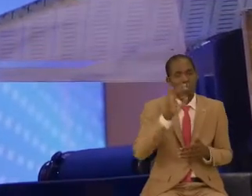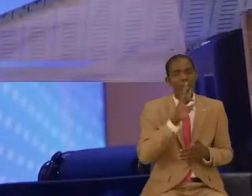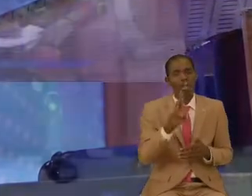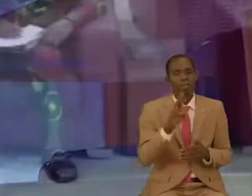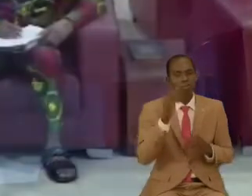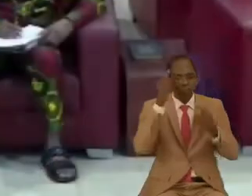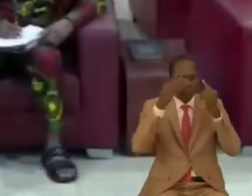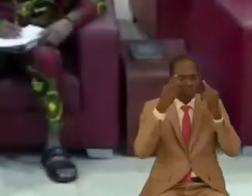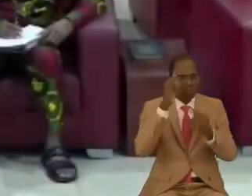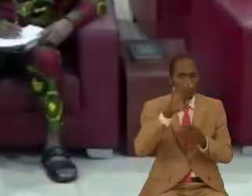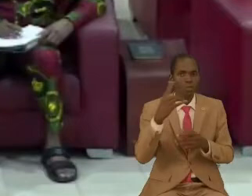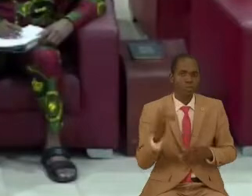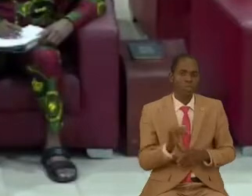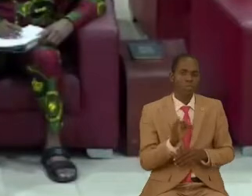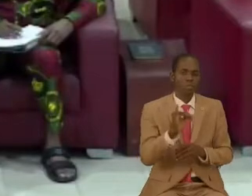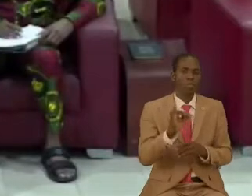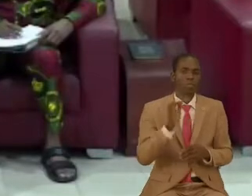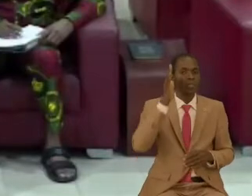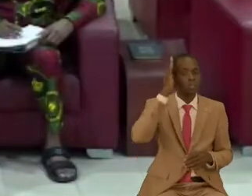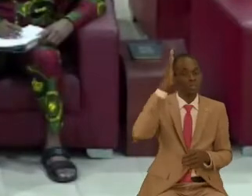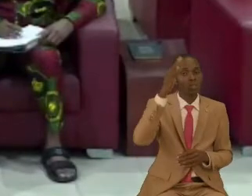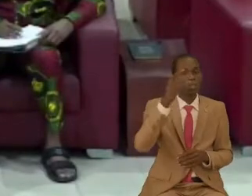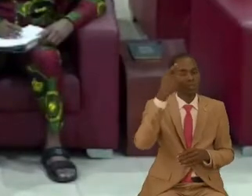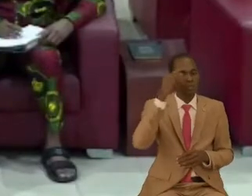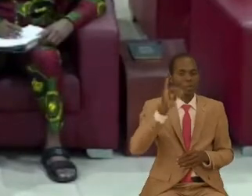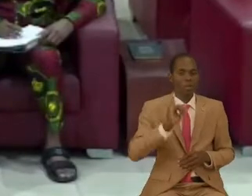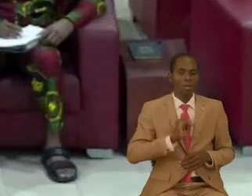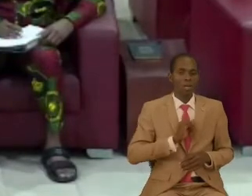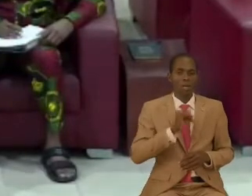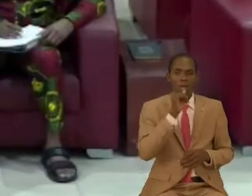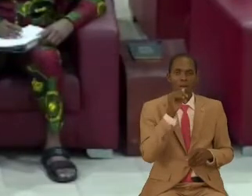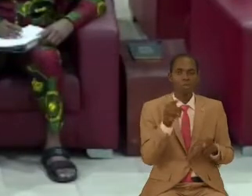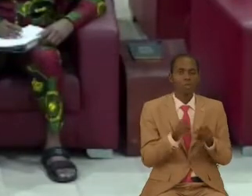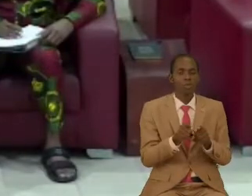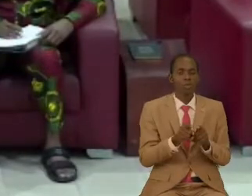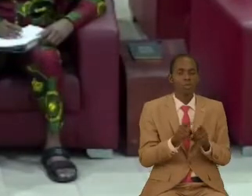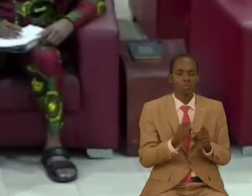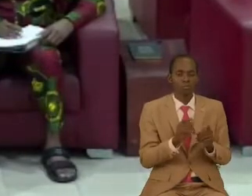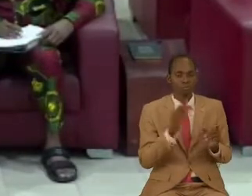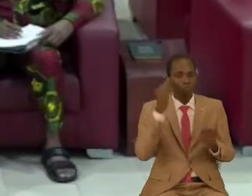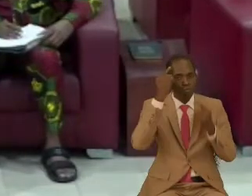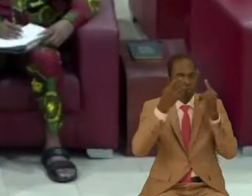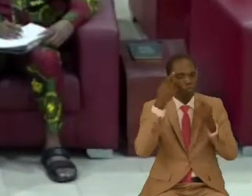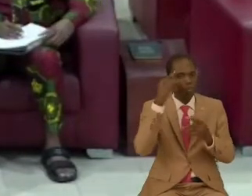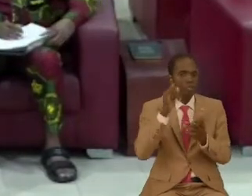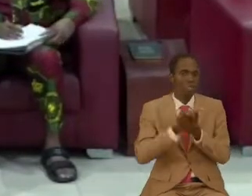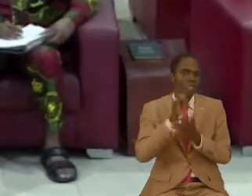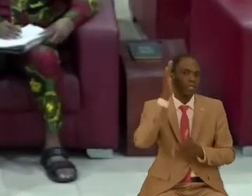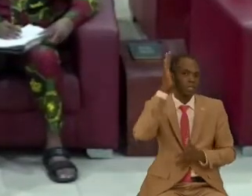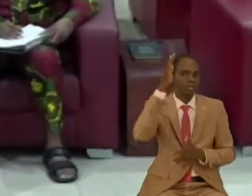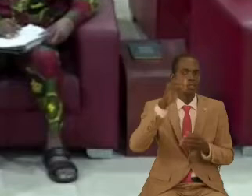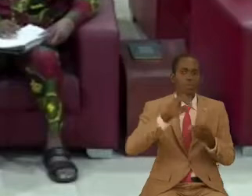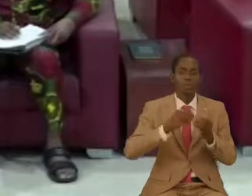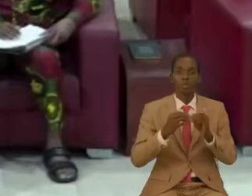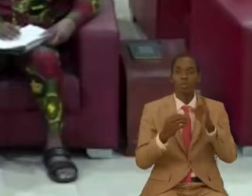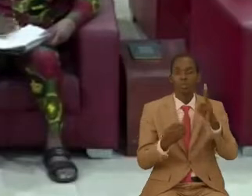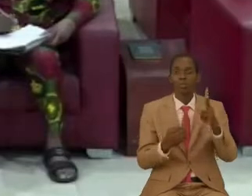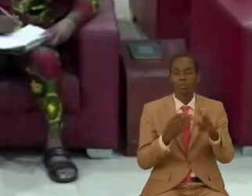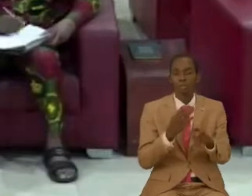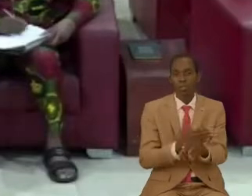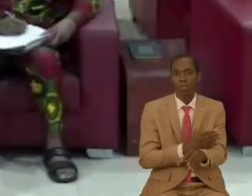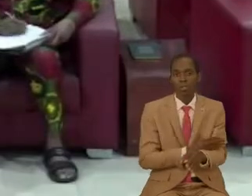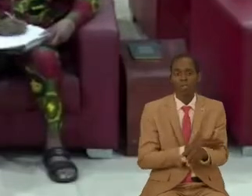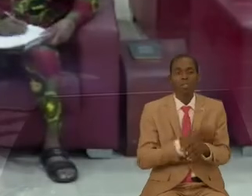destiny as I am concerned for that destiny. We're looking at number two. Number two tells us